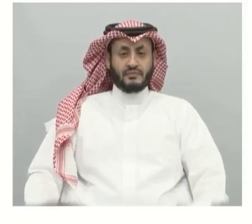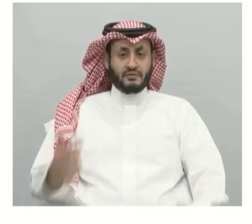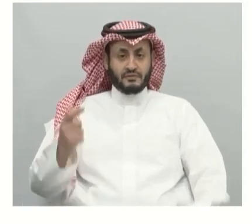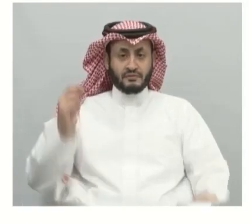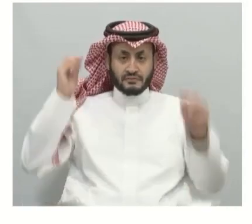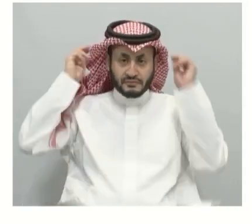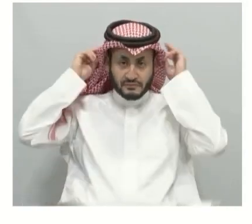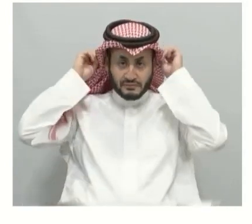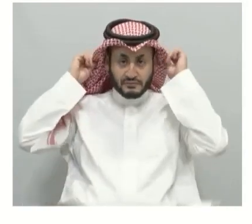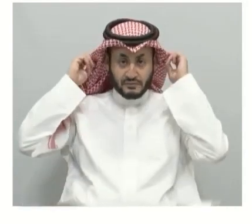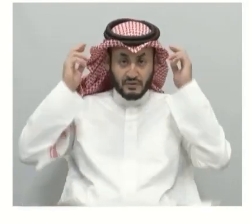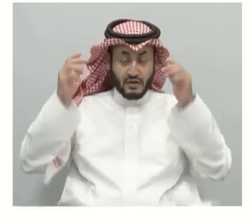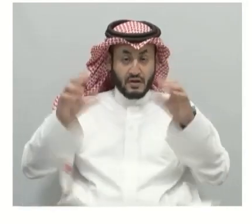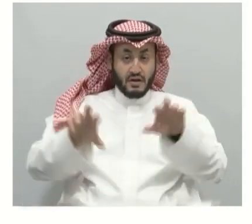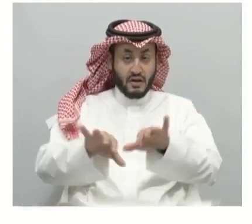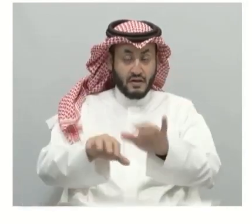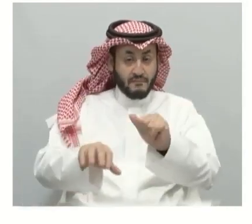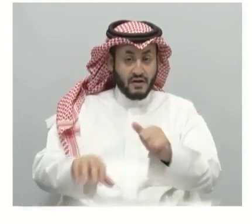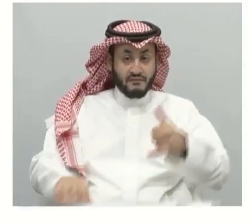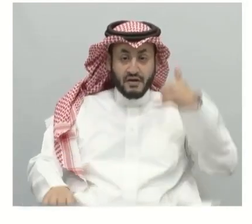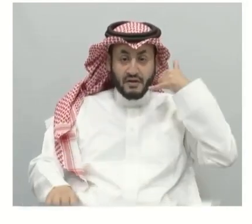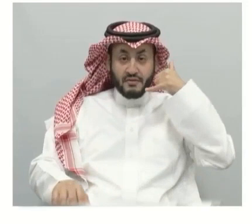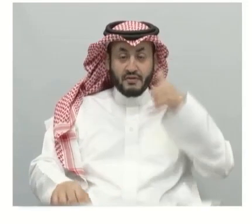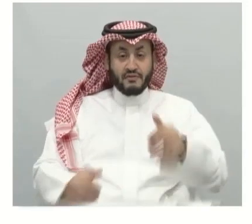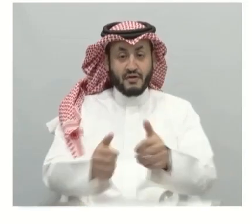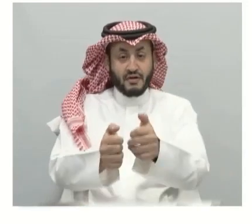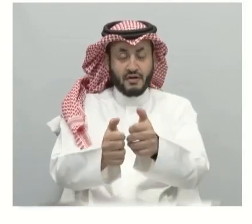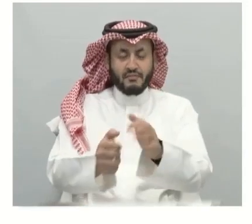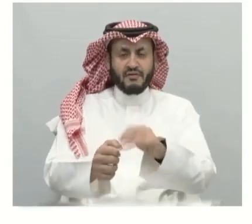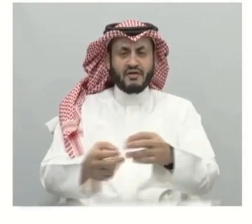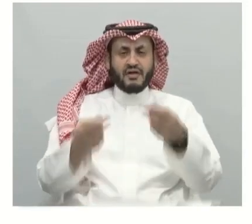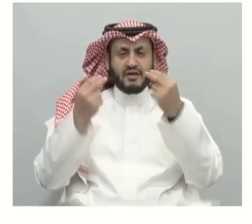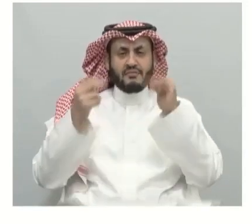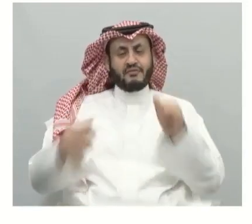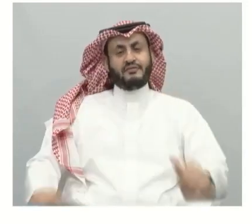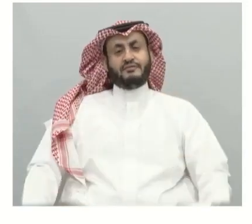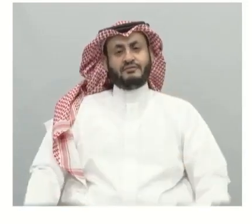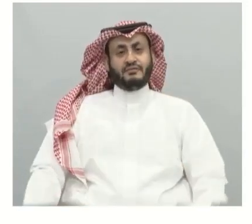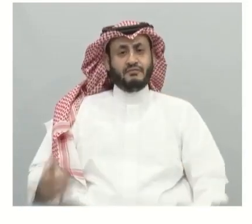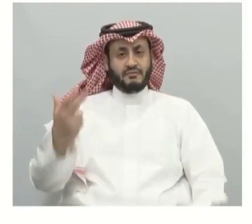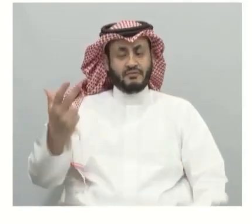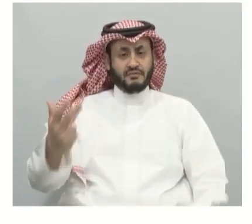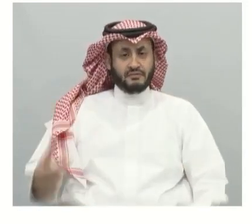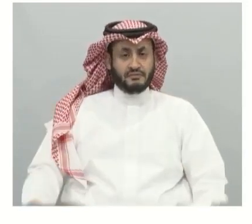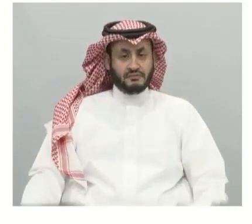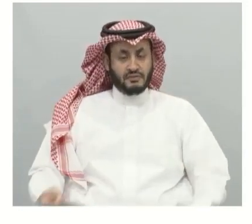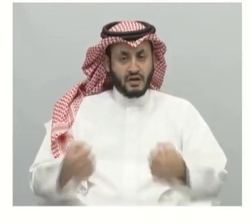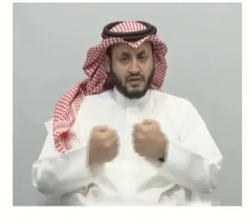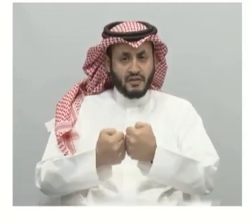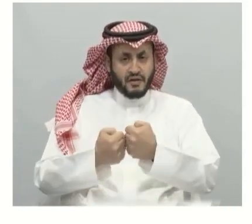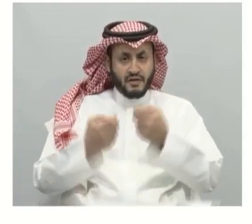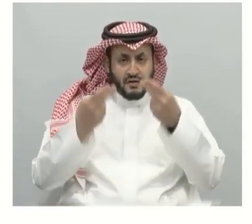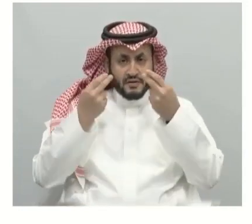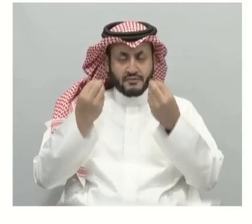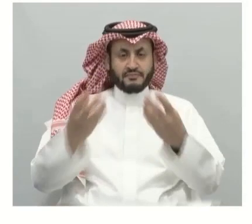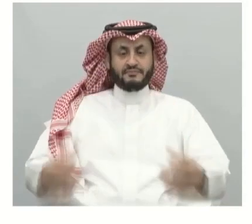avoid distractions like TV, food, or any other online resources. Number three, keep strong and